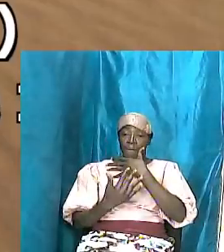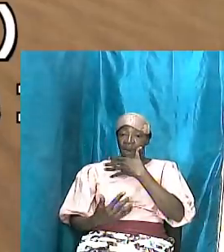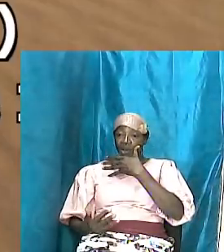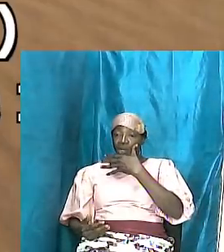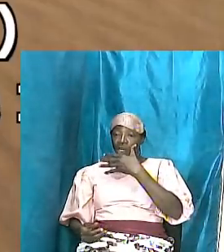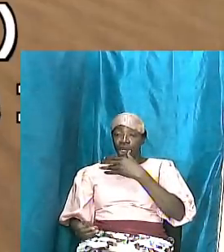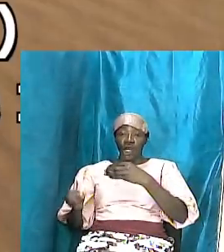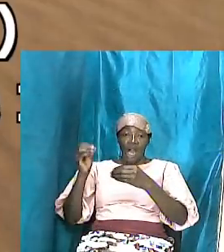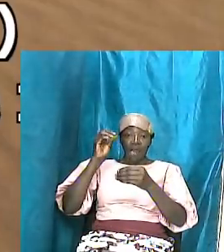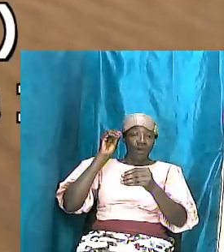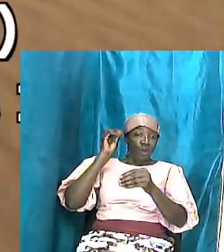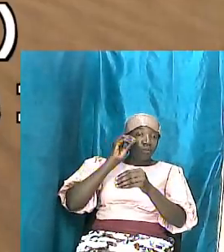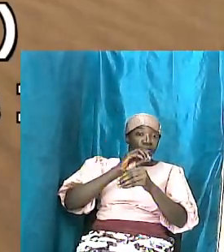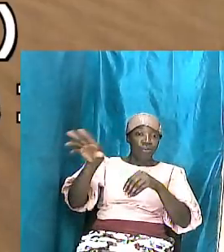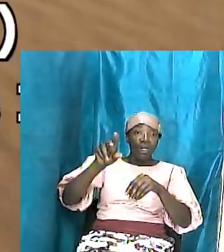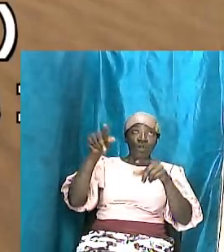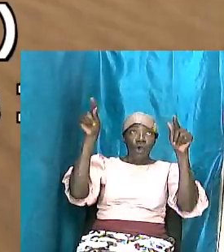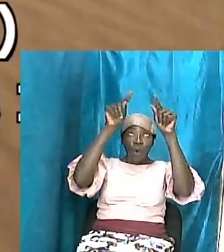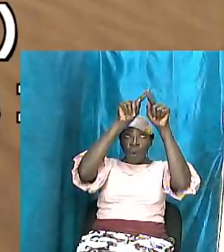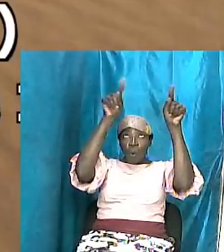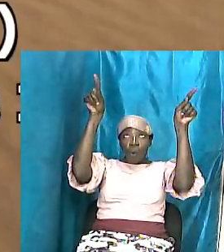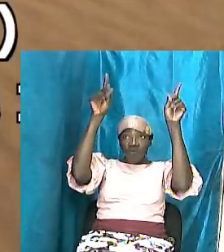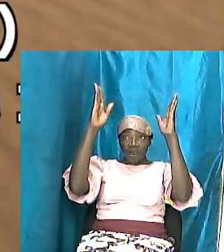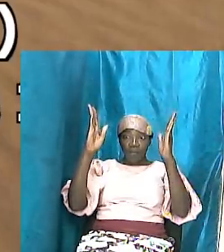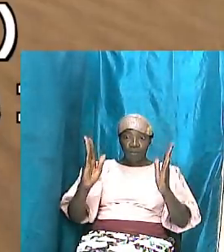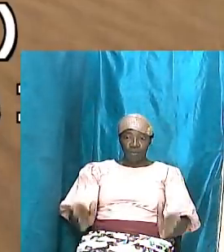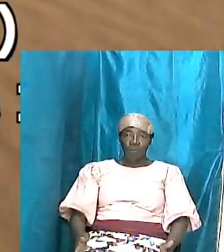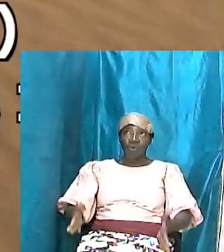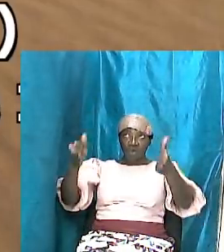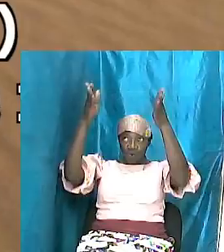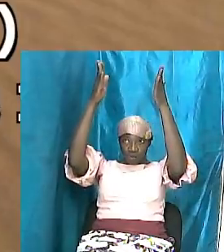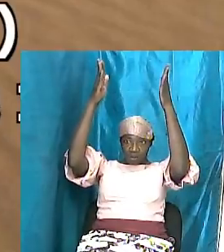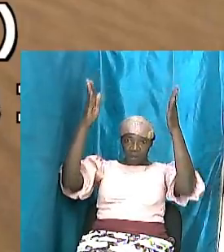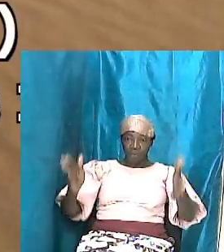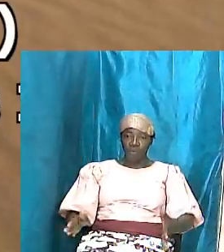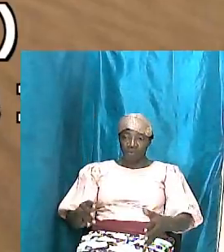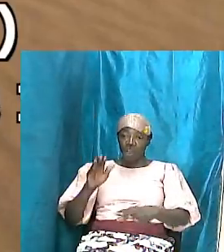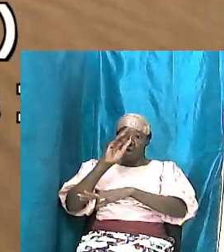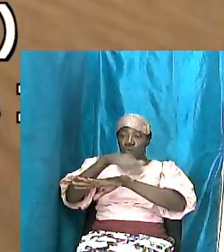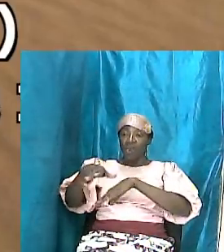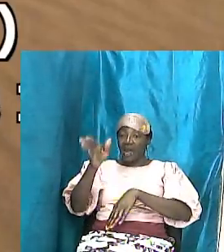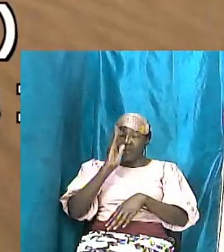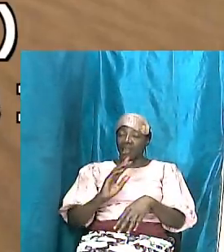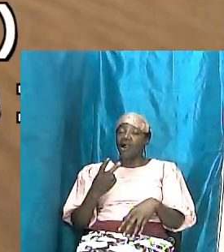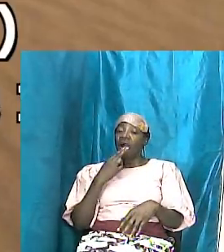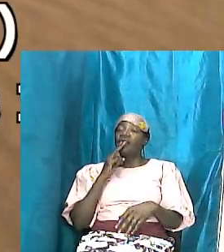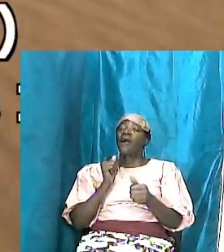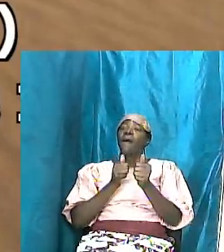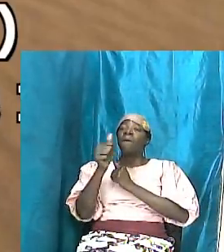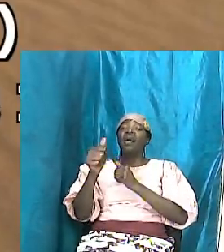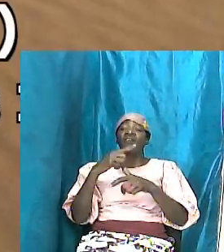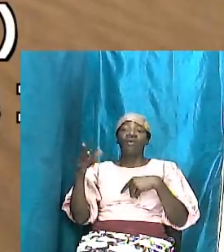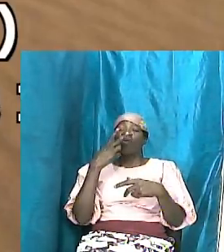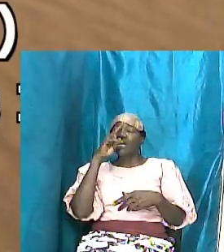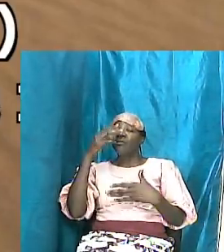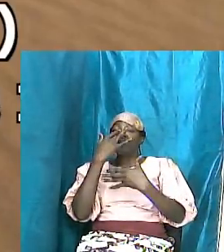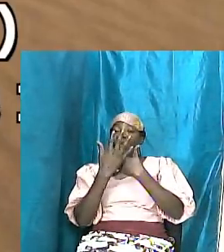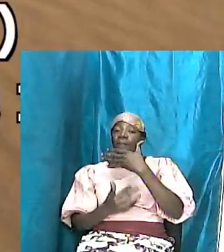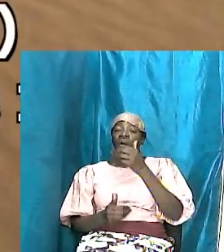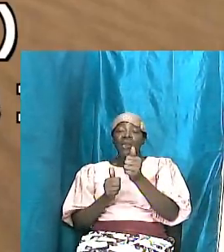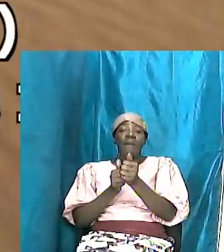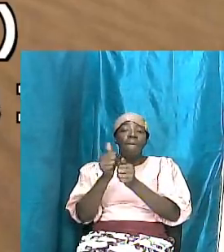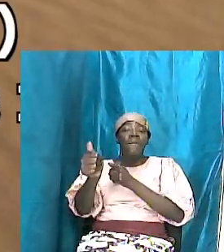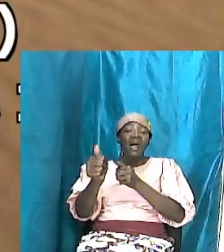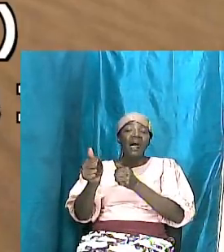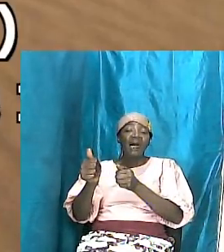strike it over the lintel, because tonight God is going to pass through, and when he sees the blood, he will pass over your house,